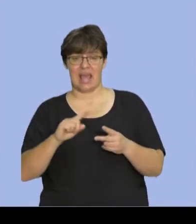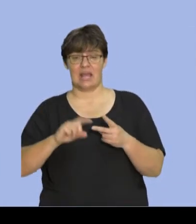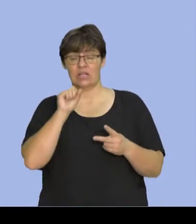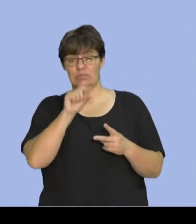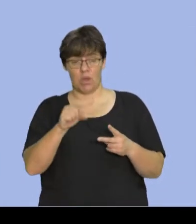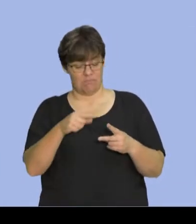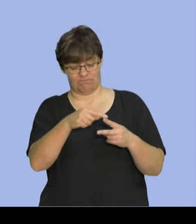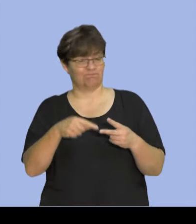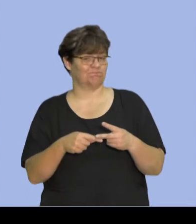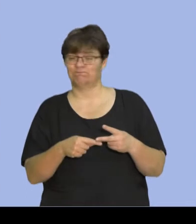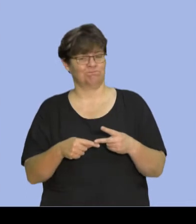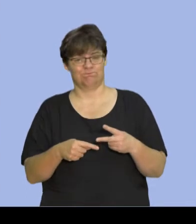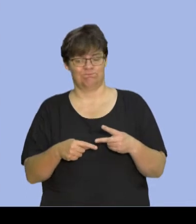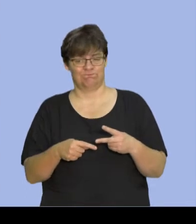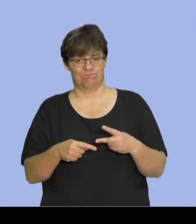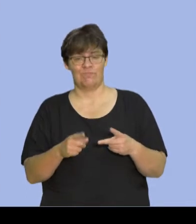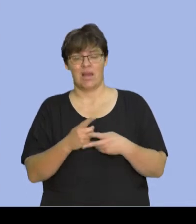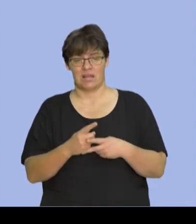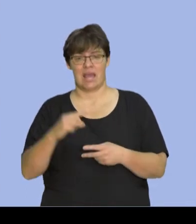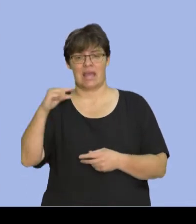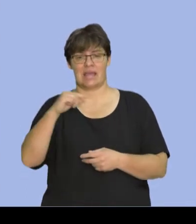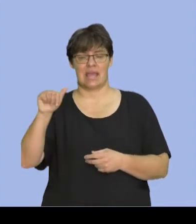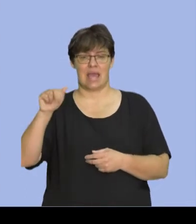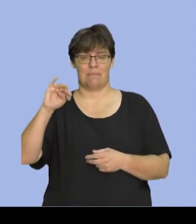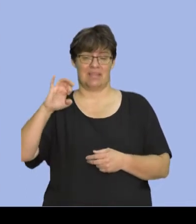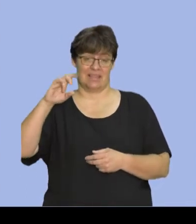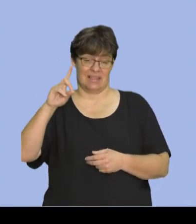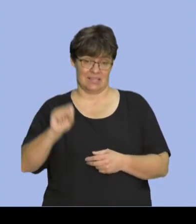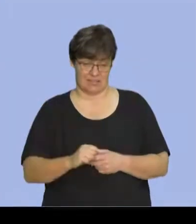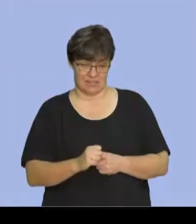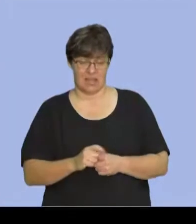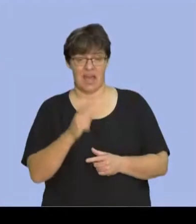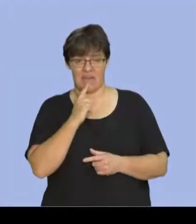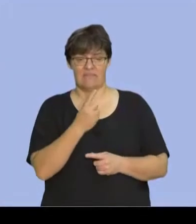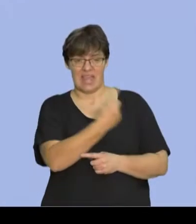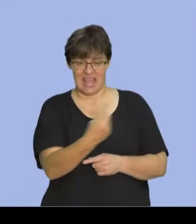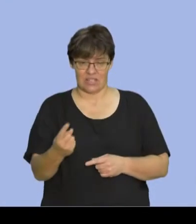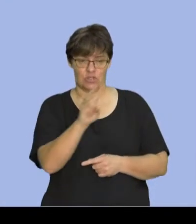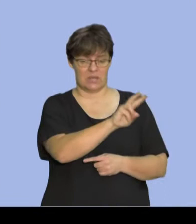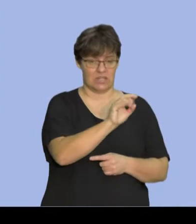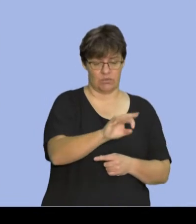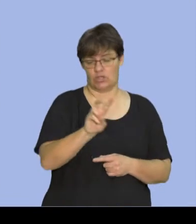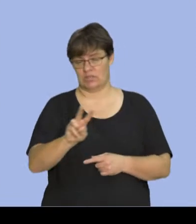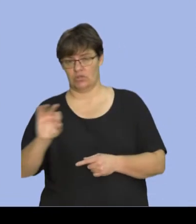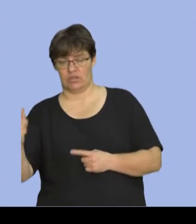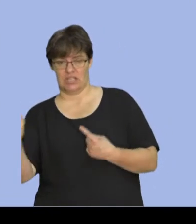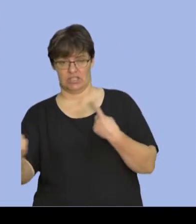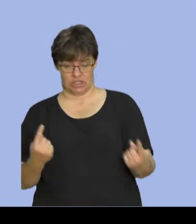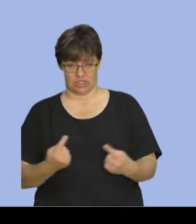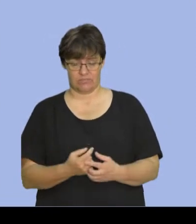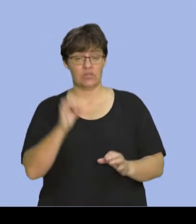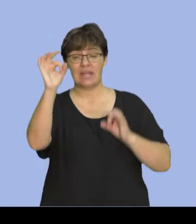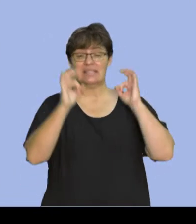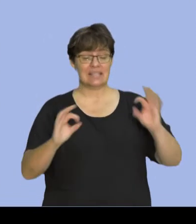egg and sperm are your gametes, which each have 23 chromosomes each. So every cell in the